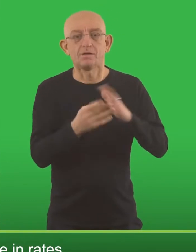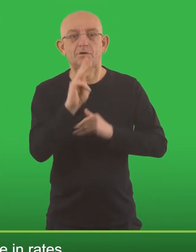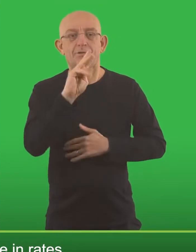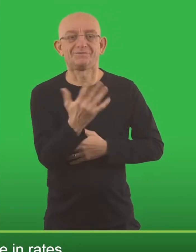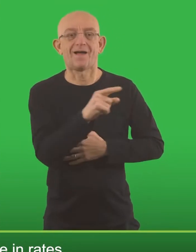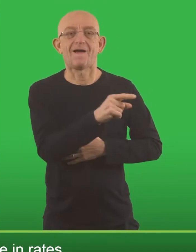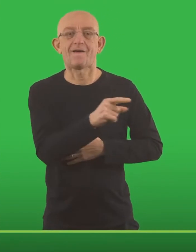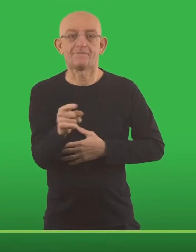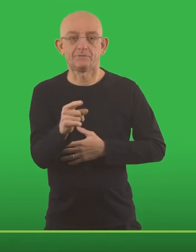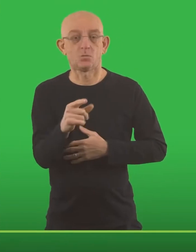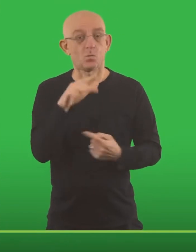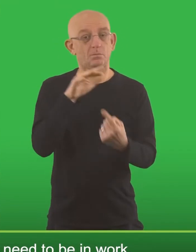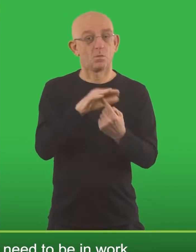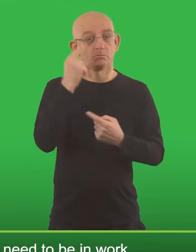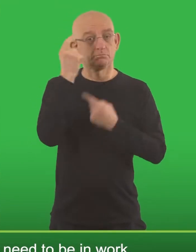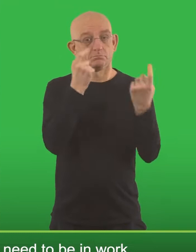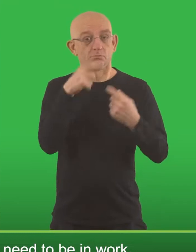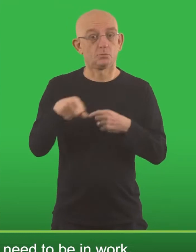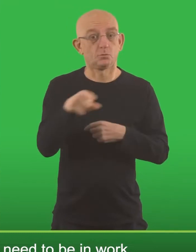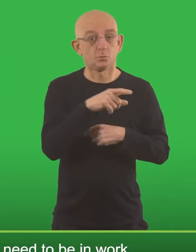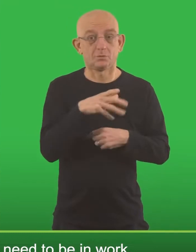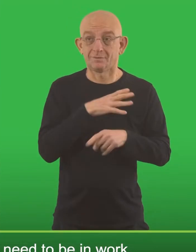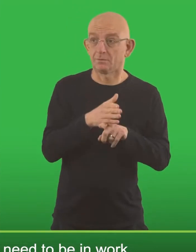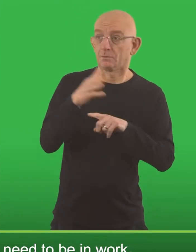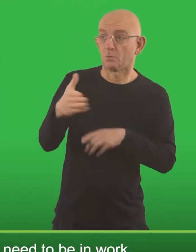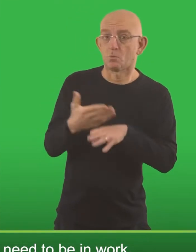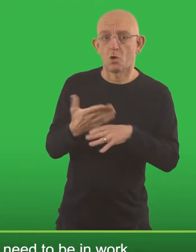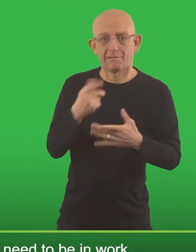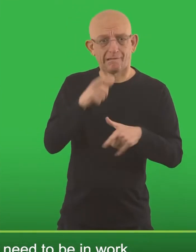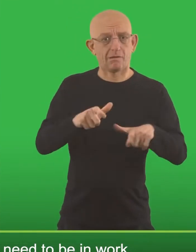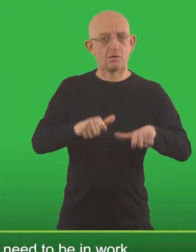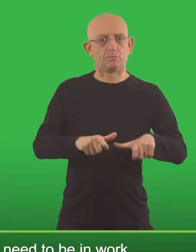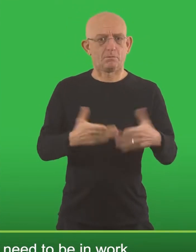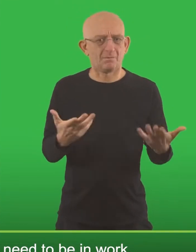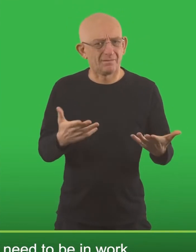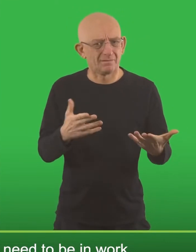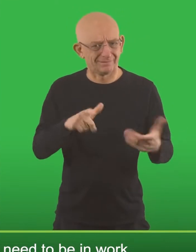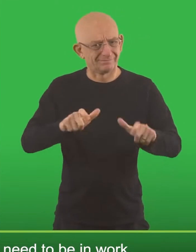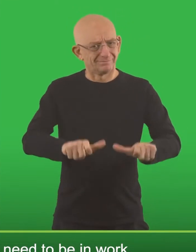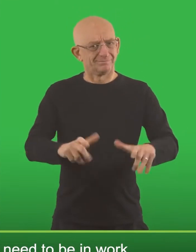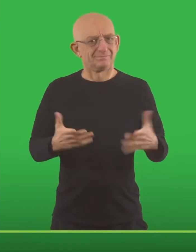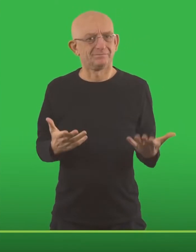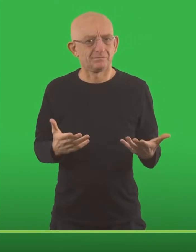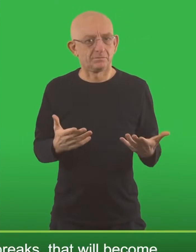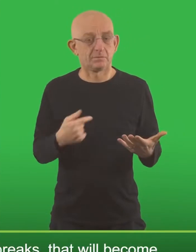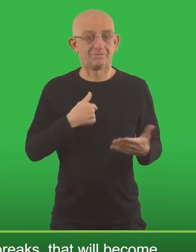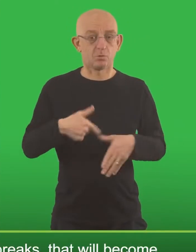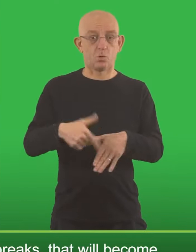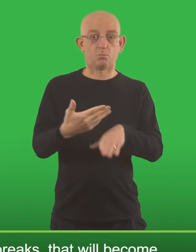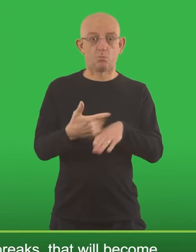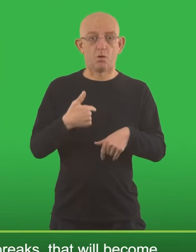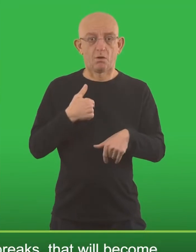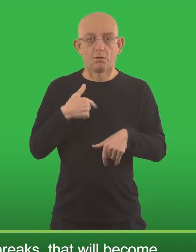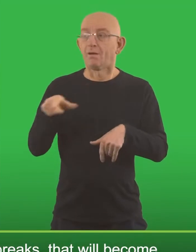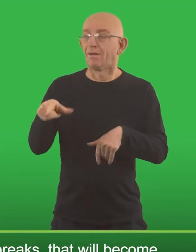and the under 35s. Quite a key question for all of us is if you don't need to be in work, you don't need to be in work. If I'm in